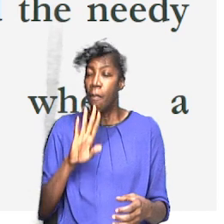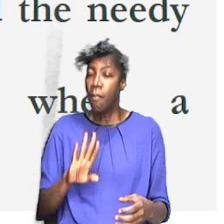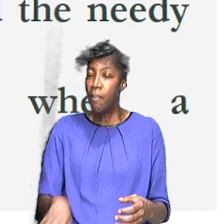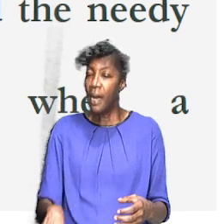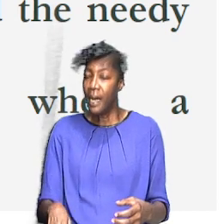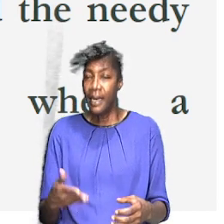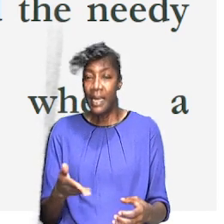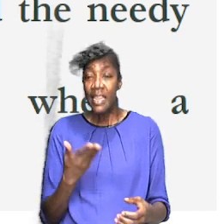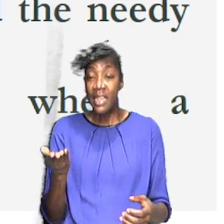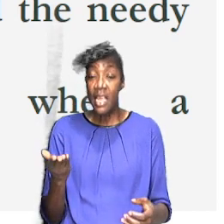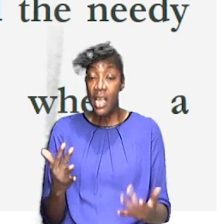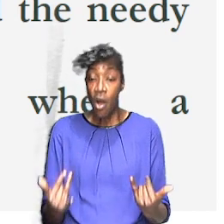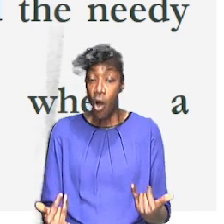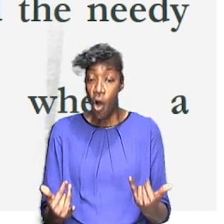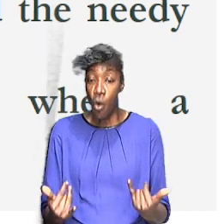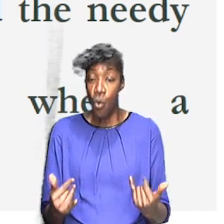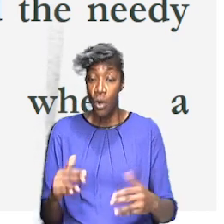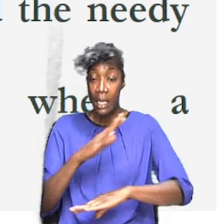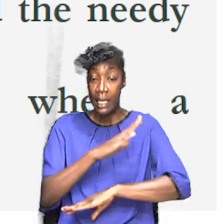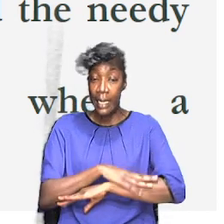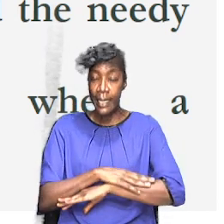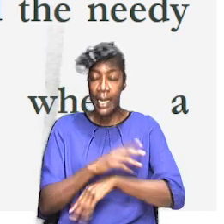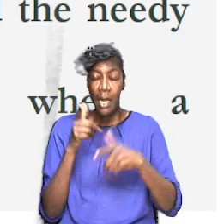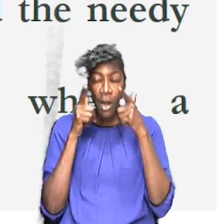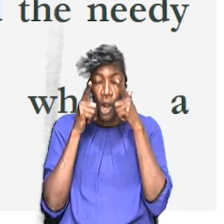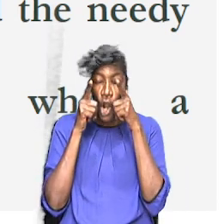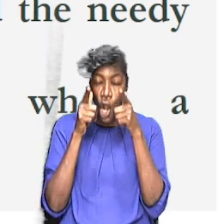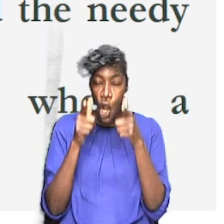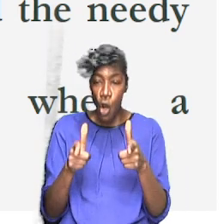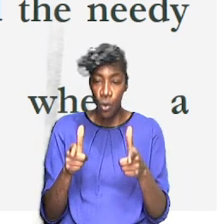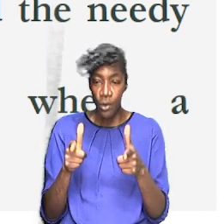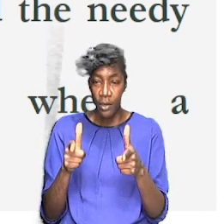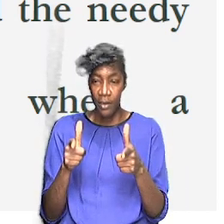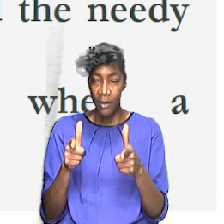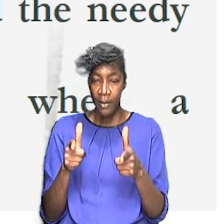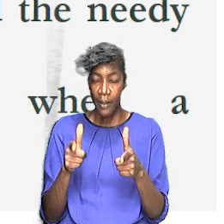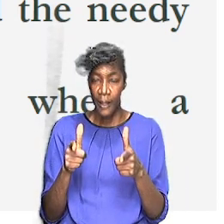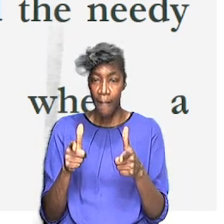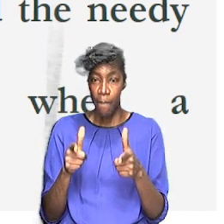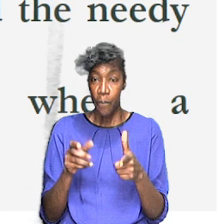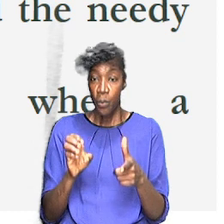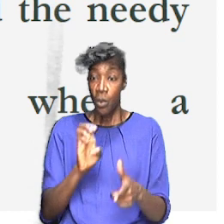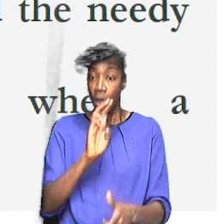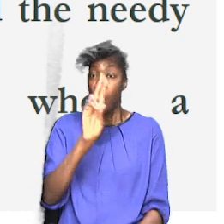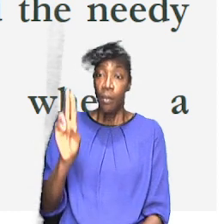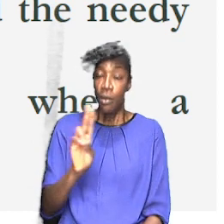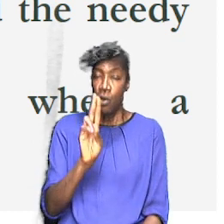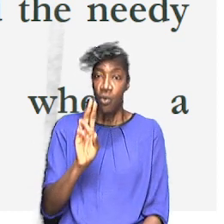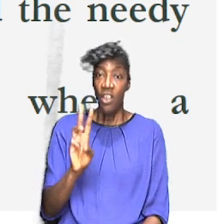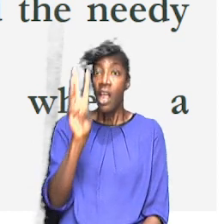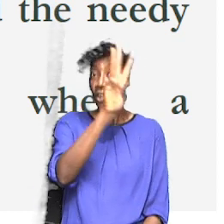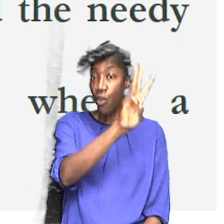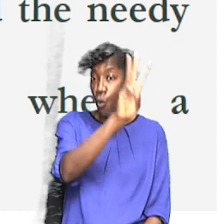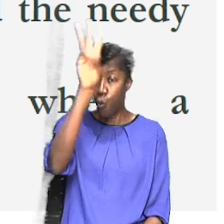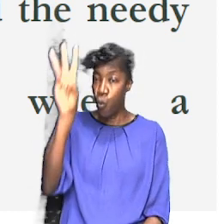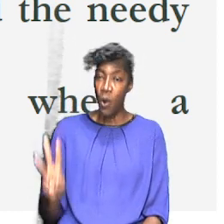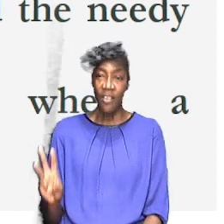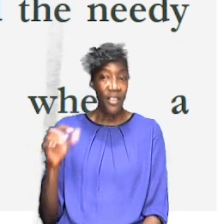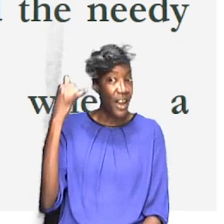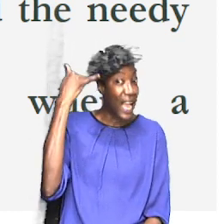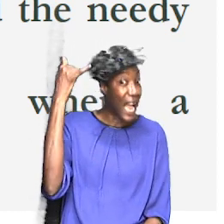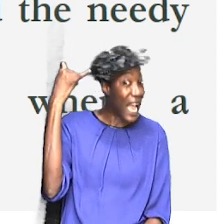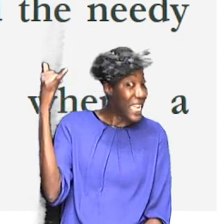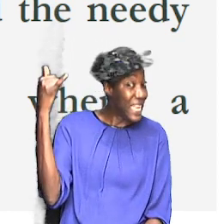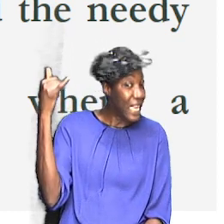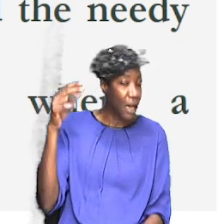the table looked during that time. He used his Eastern or his Western idea of people